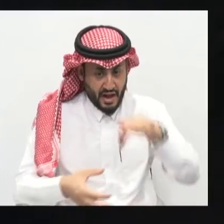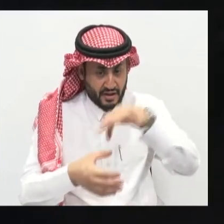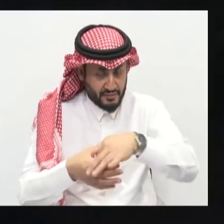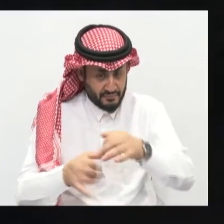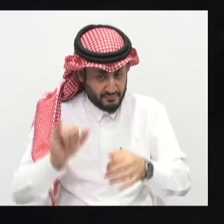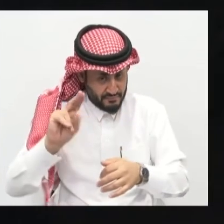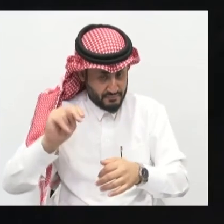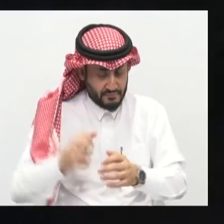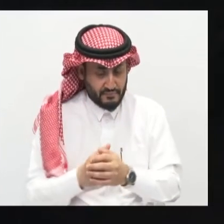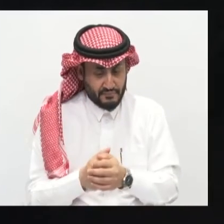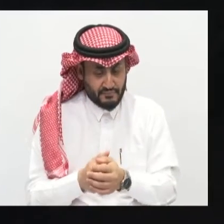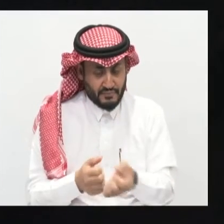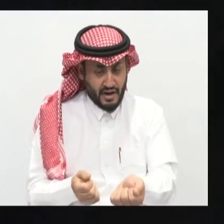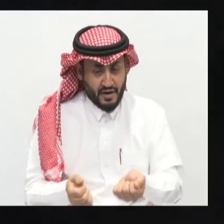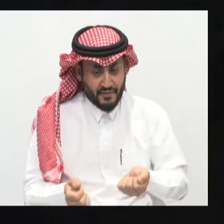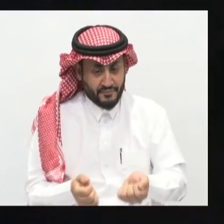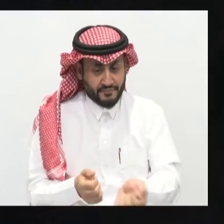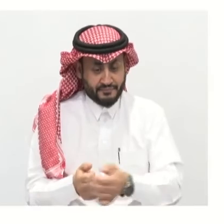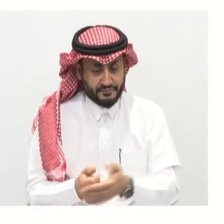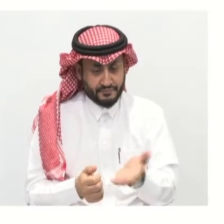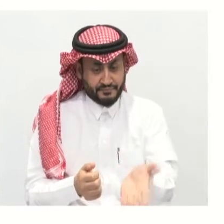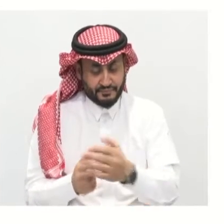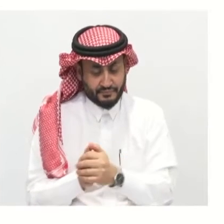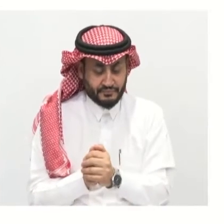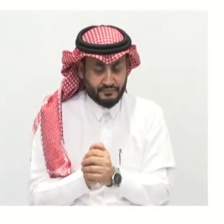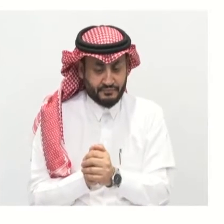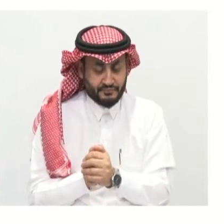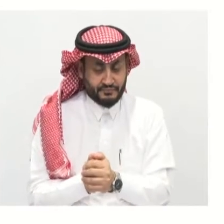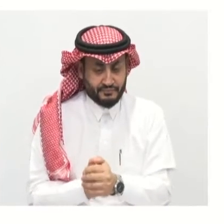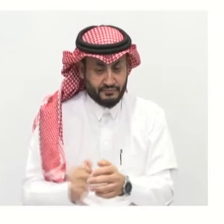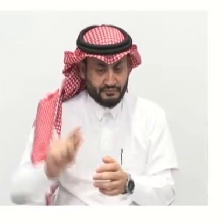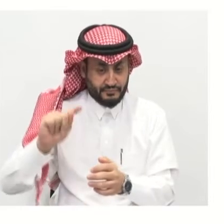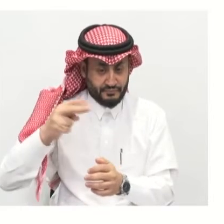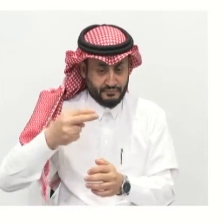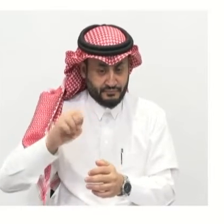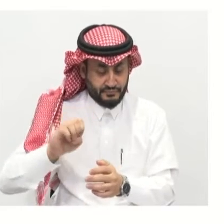are in the drawer. Let's write this down. The